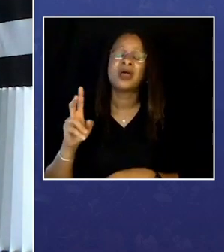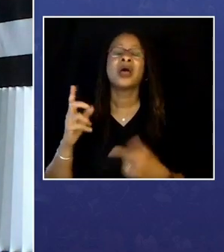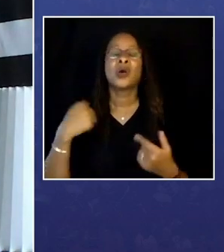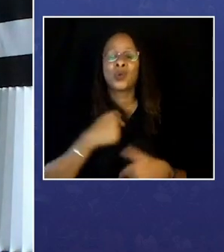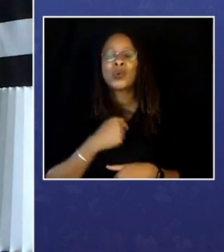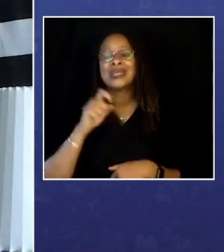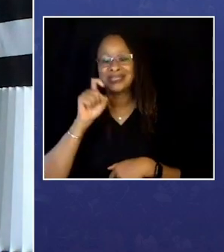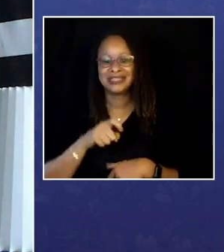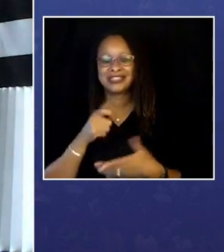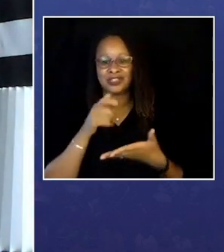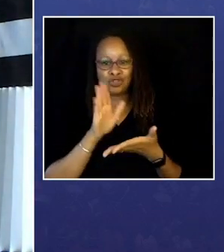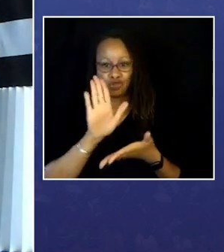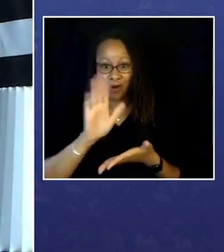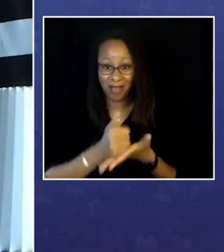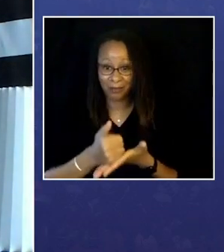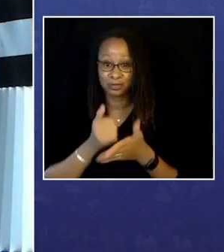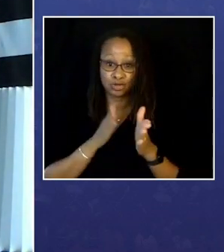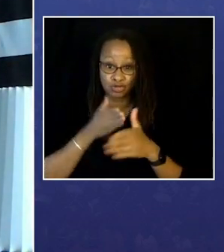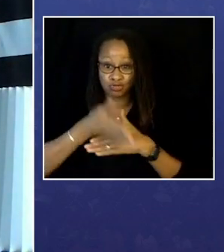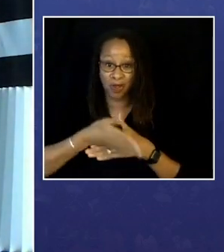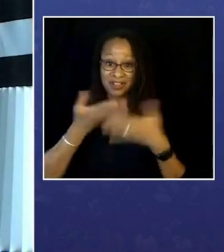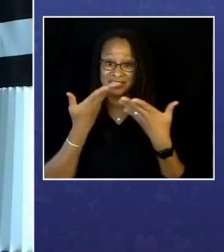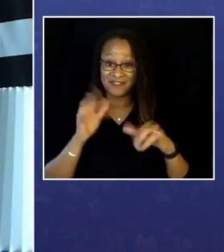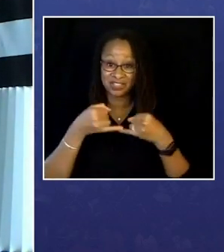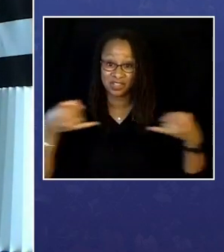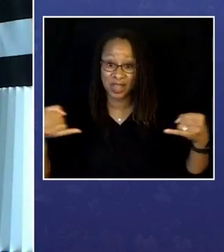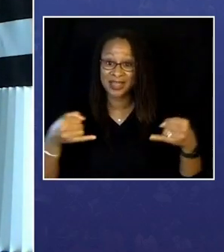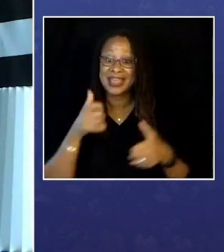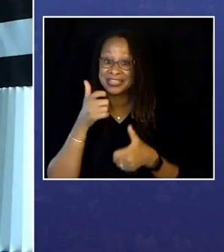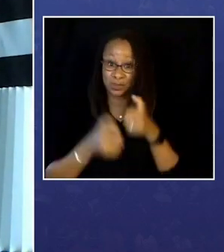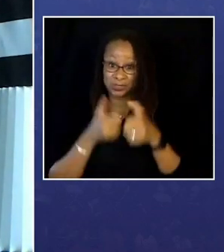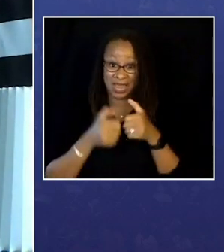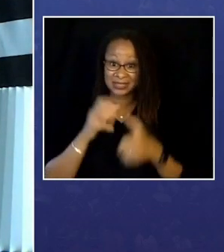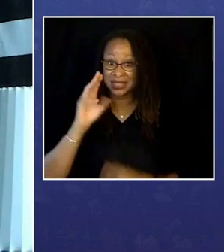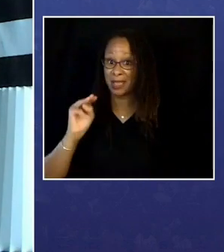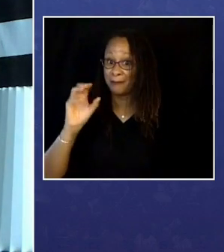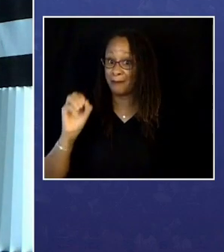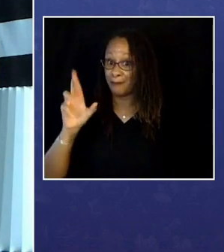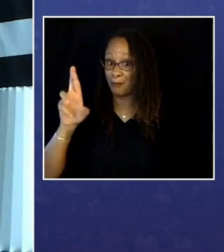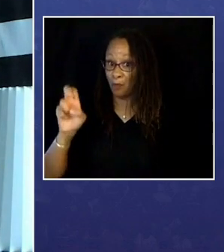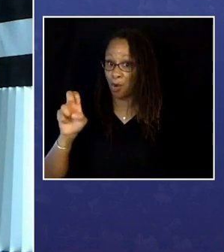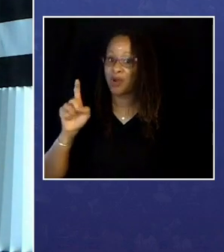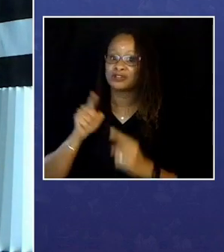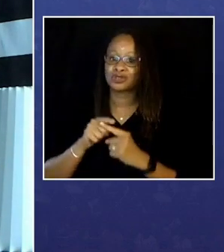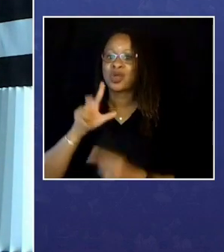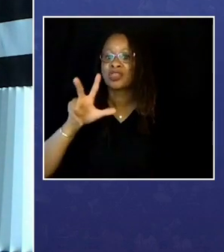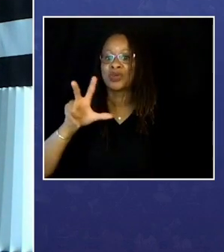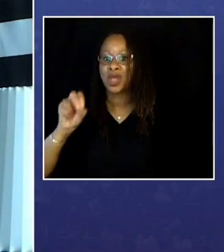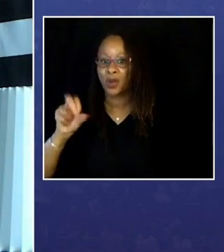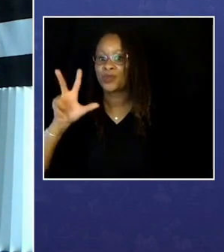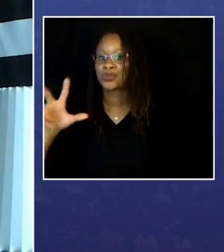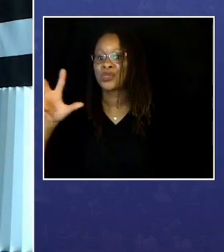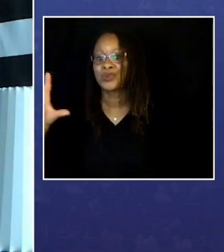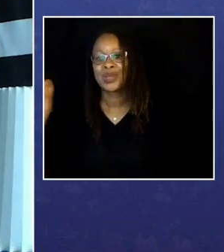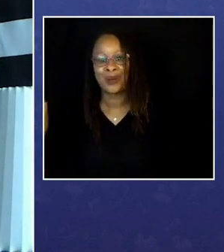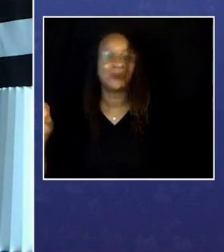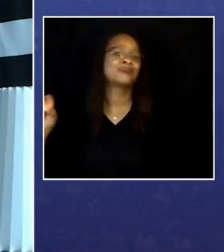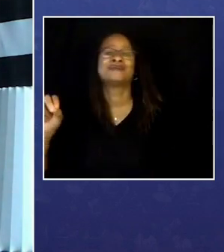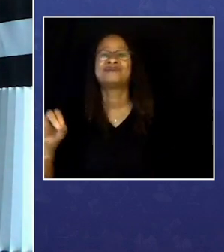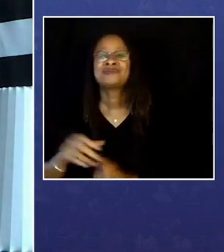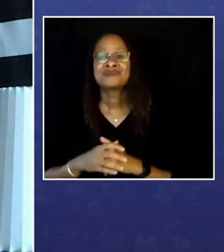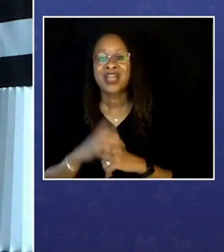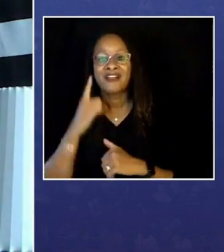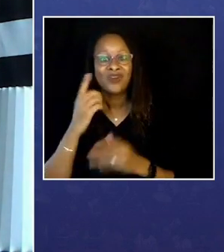us cross the finish line. So please text MORE, M-O-R-E, to